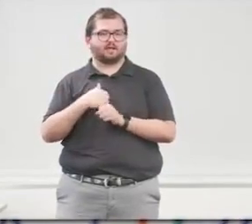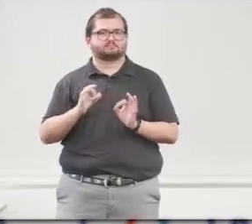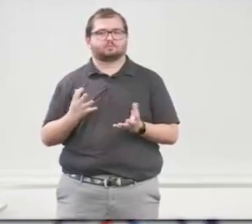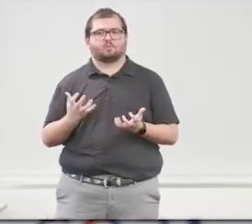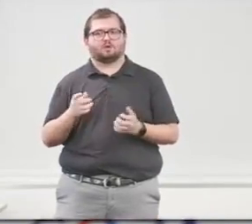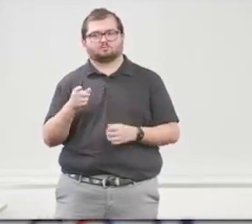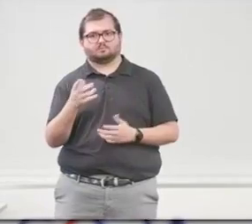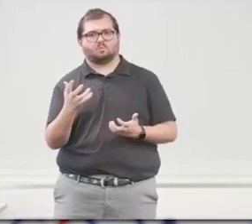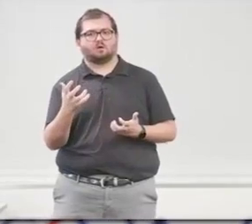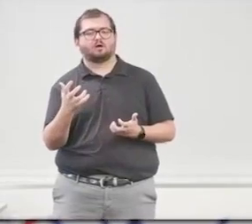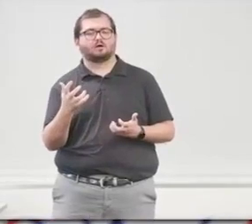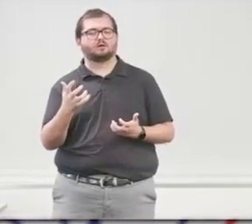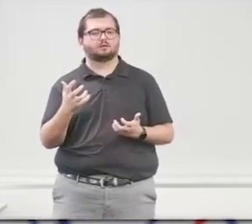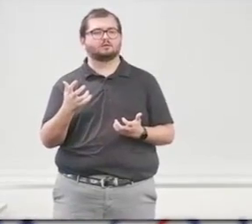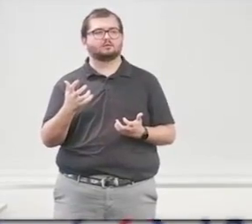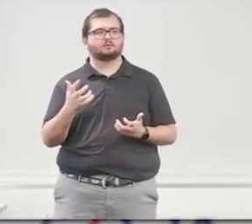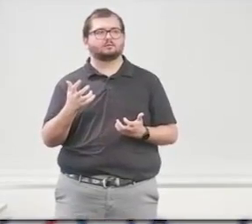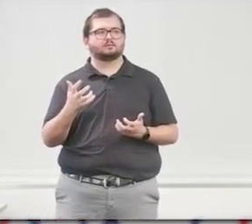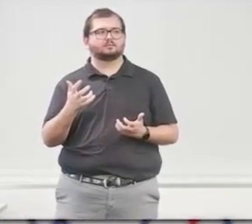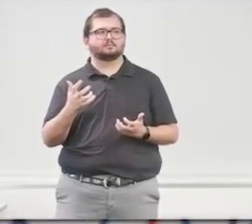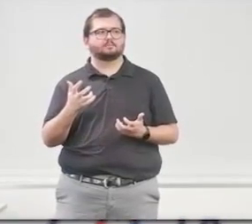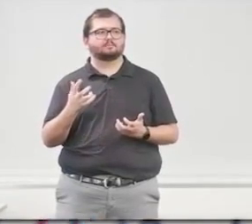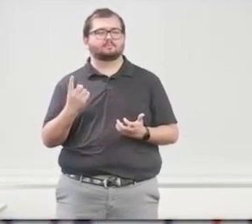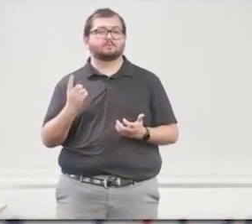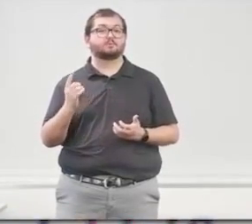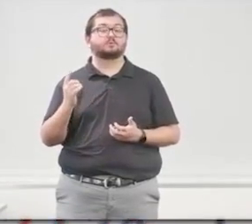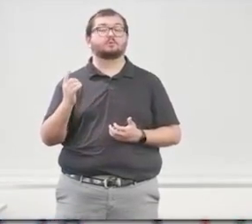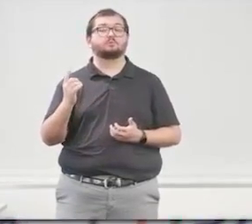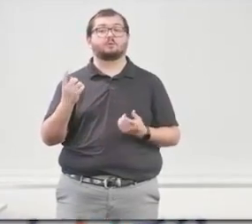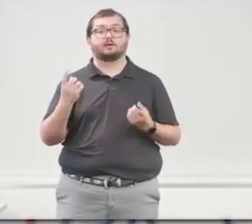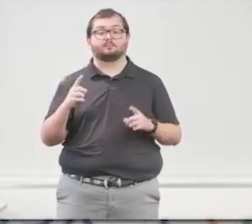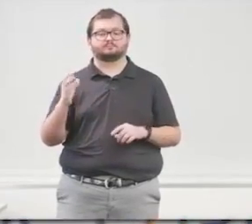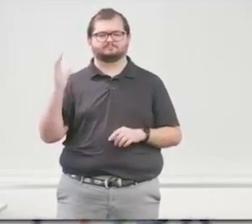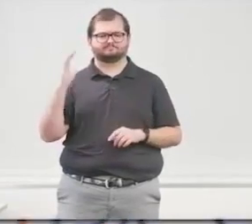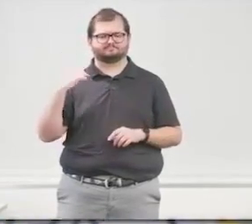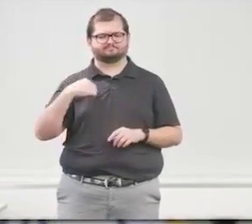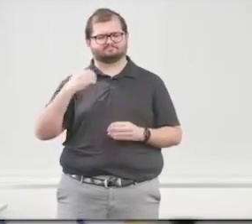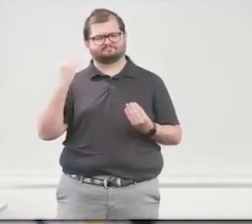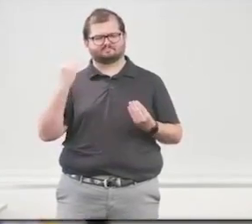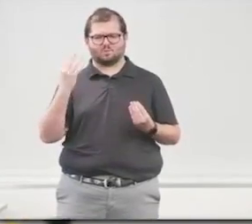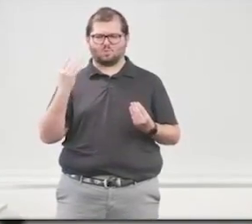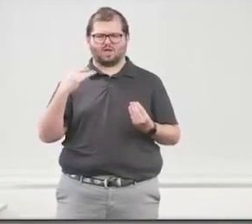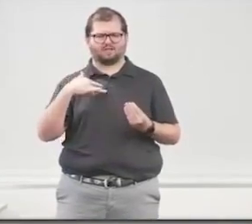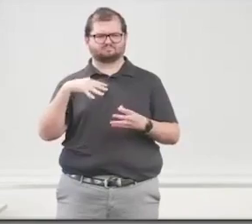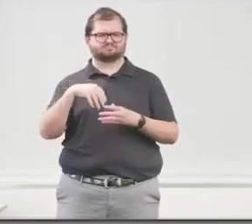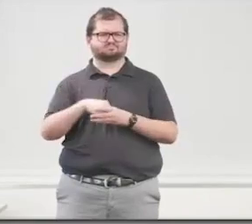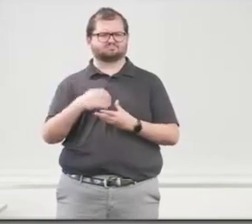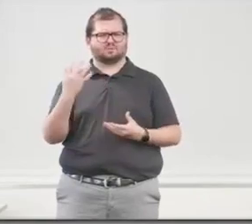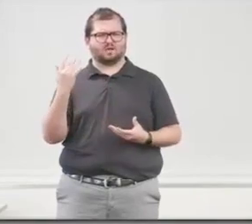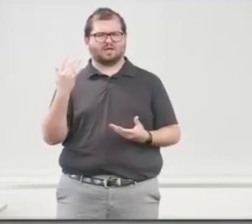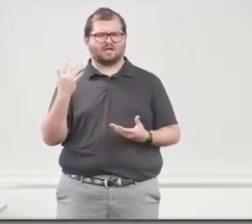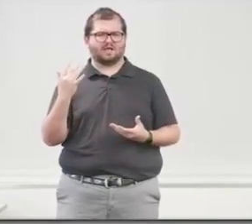wanted. Something that clicks off way back when is, well, why did I want to kind of get into this job besides